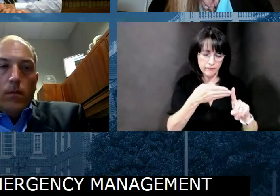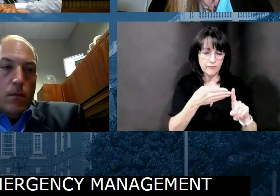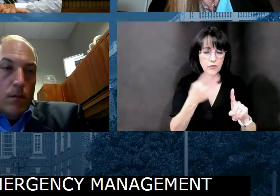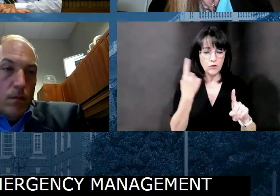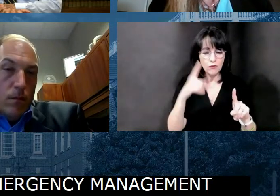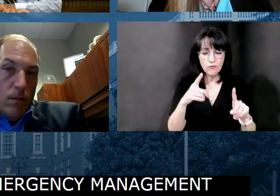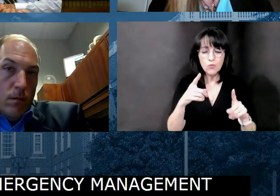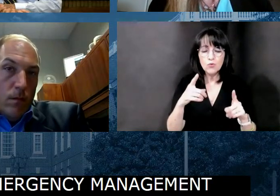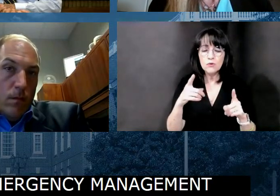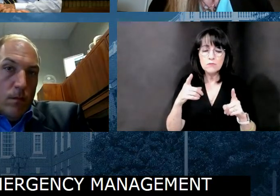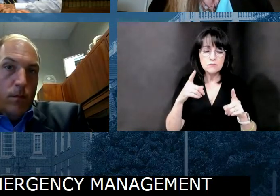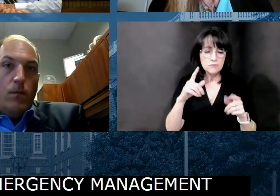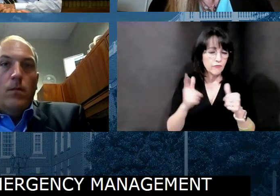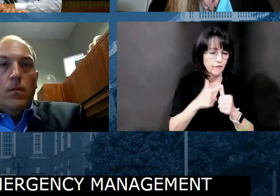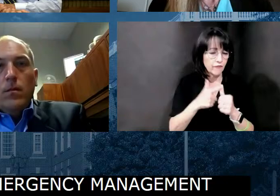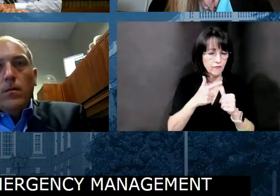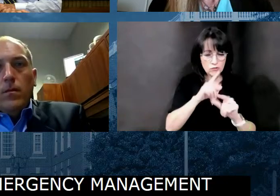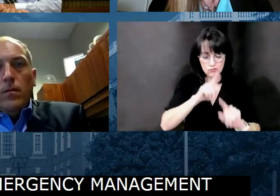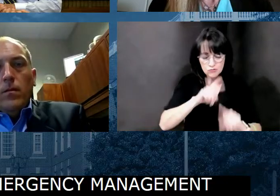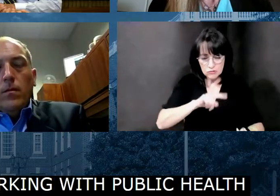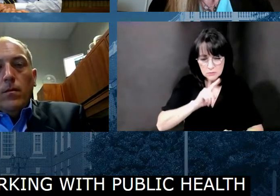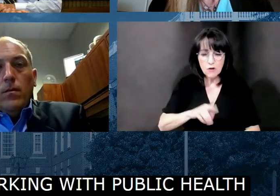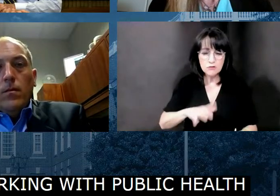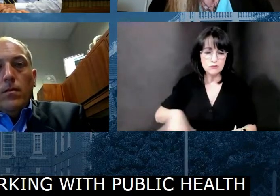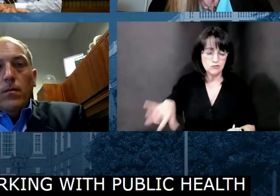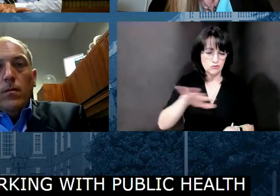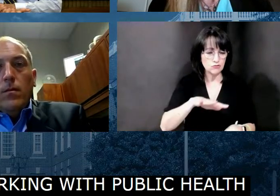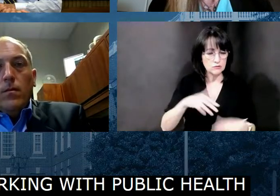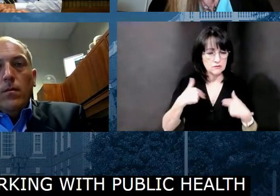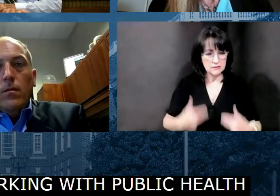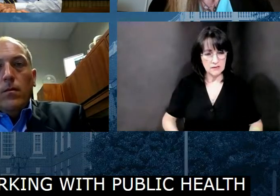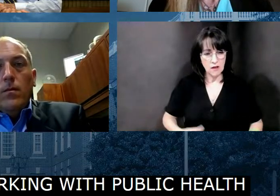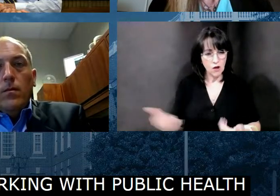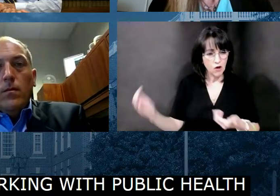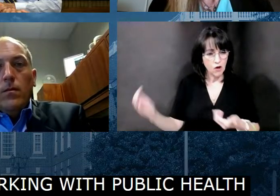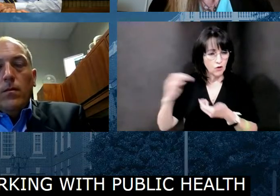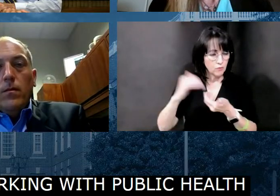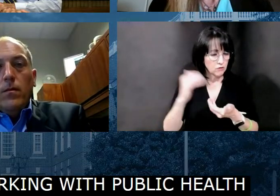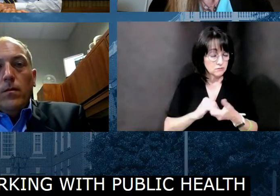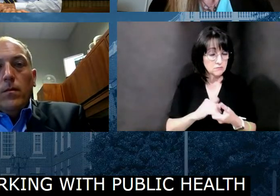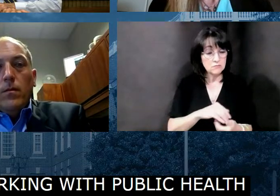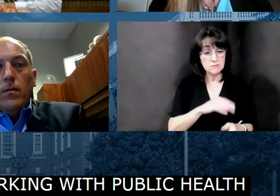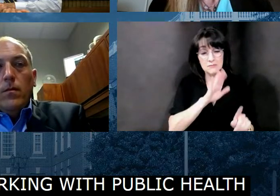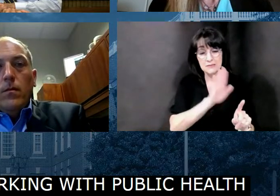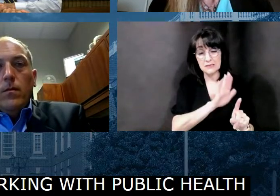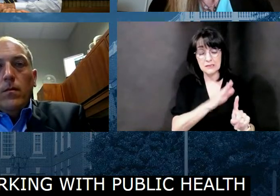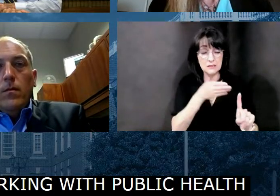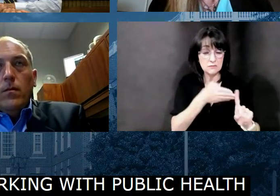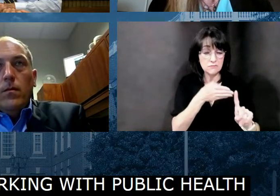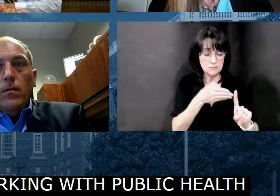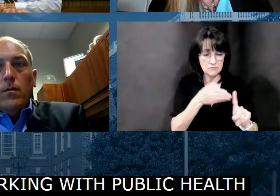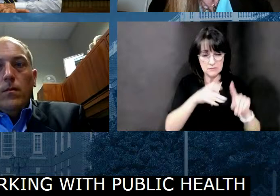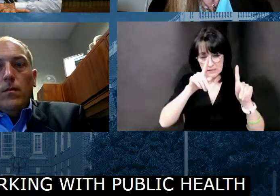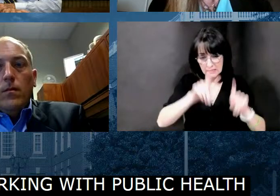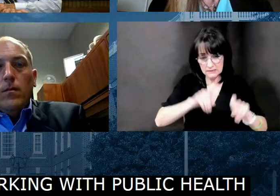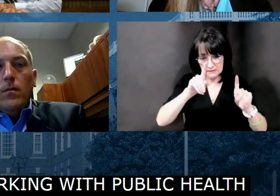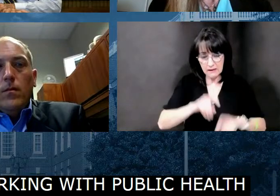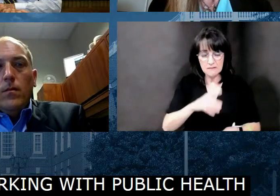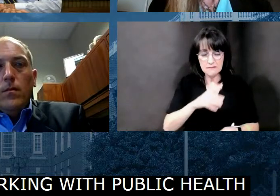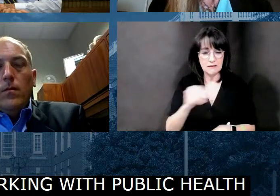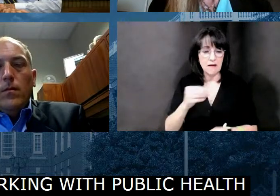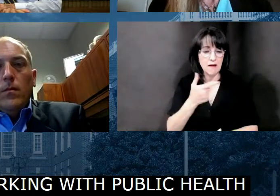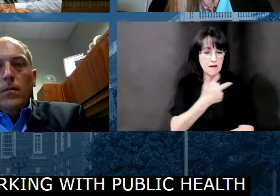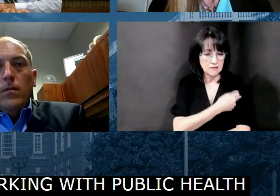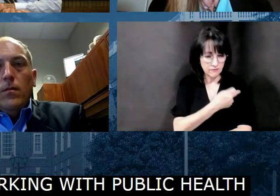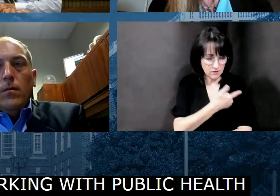first responders, paramedics across our state, both in testing and vaccination. We'll have updates from A.J. on those.